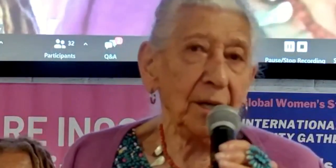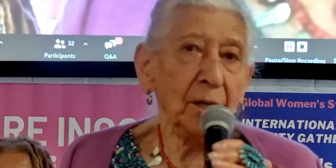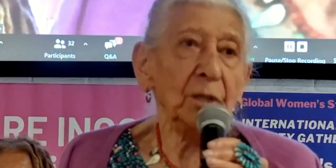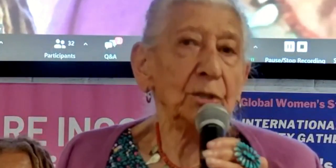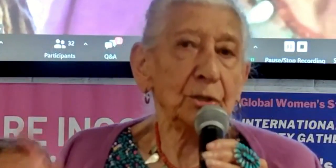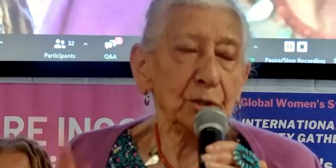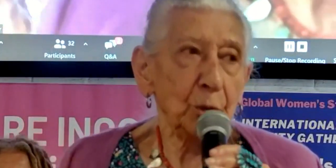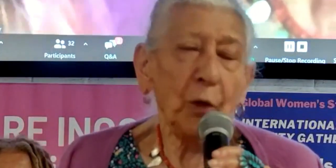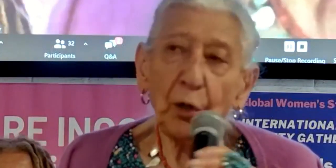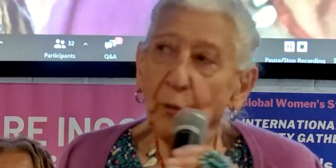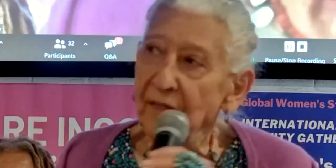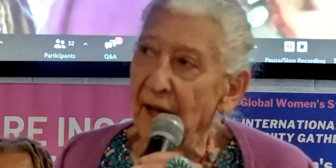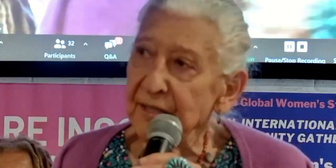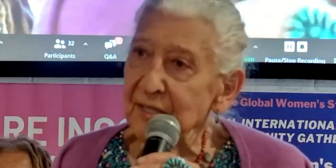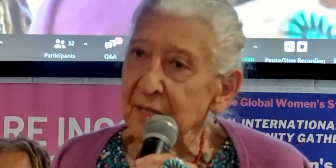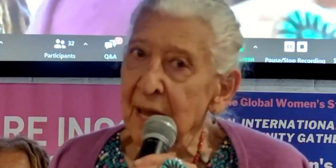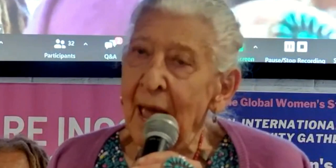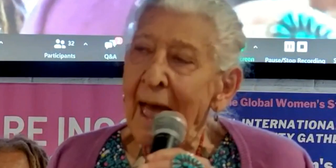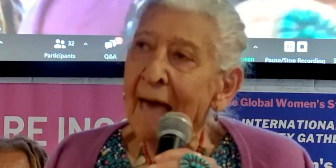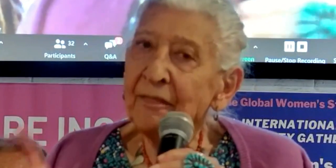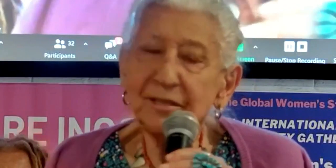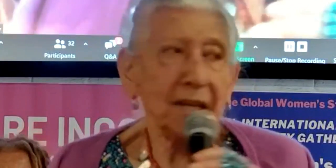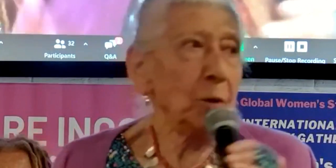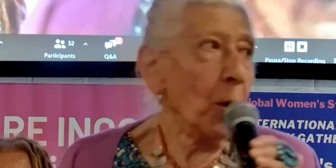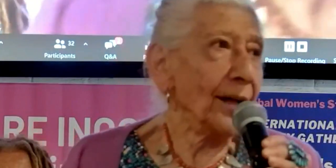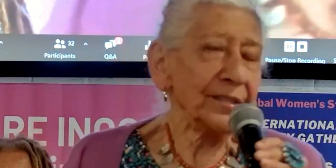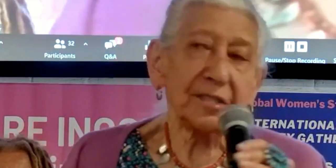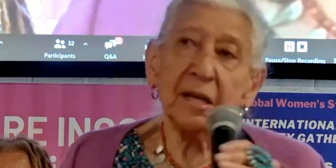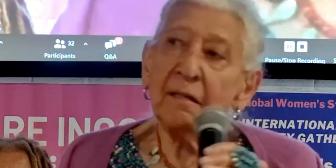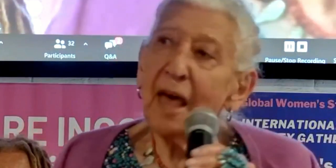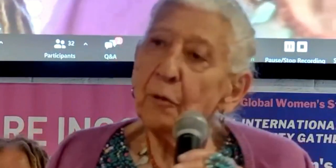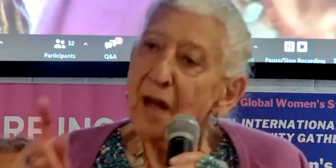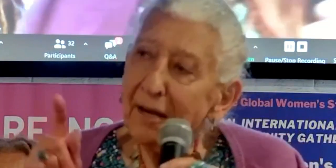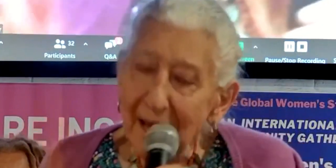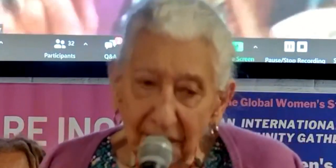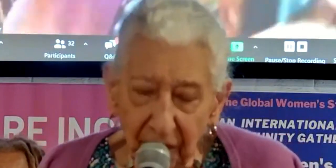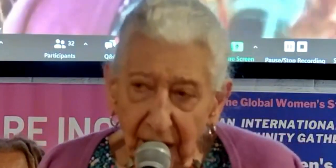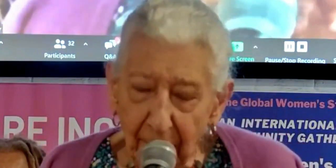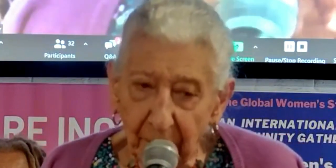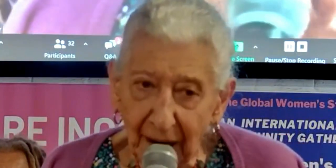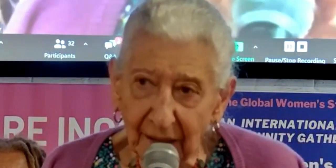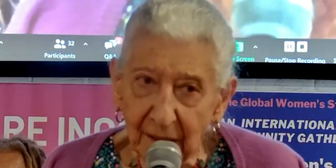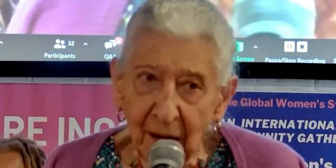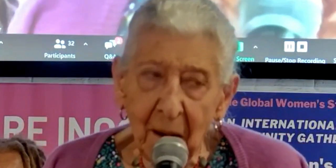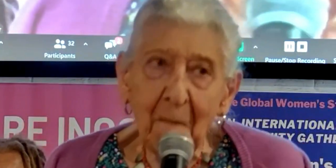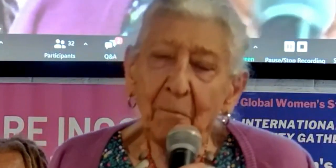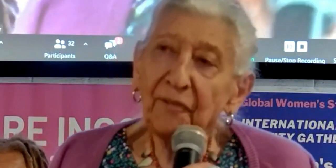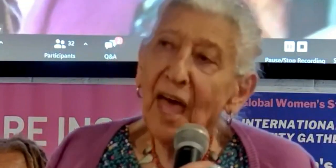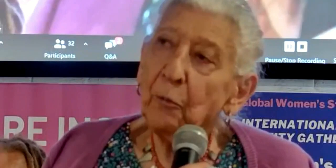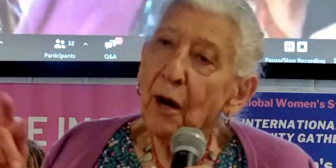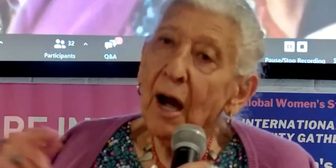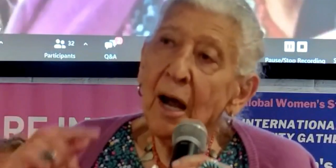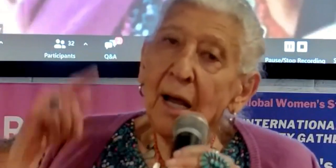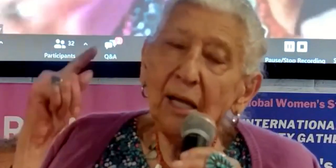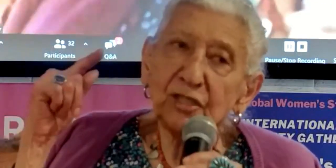early, to work with us. And the deal was They were not in the campaign, but